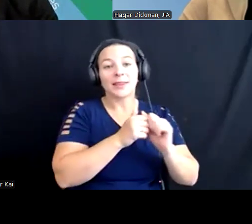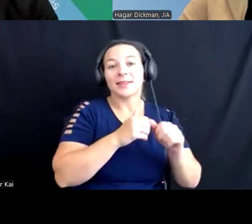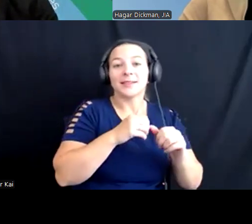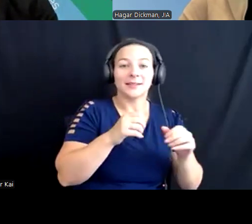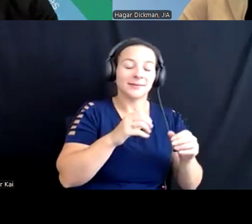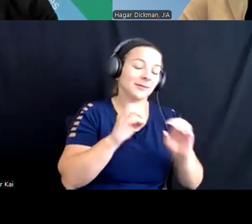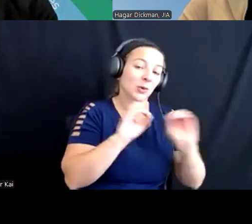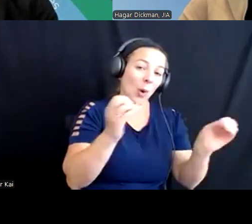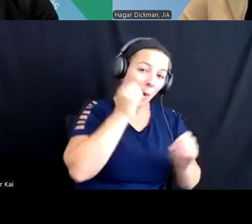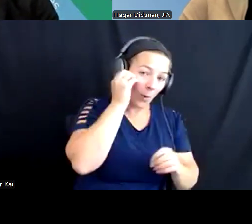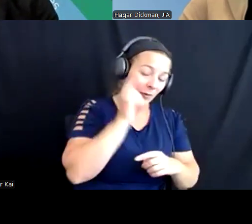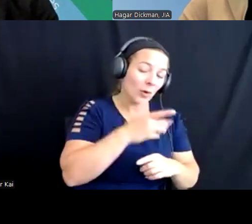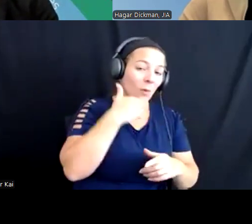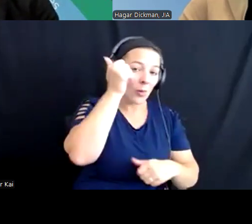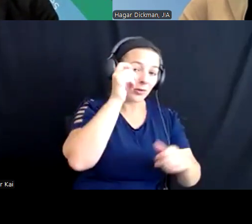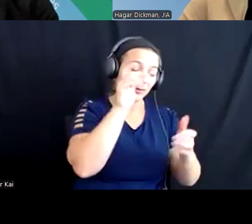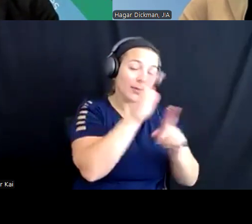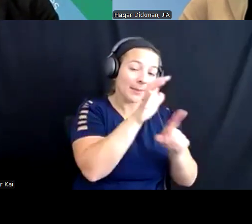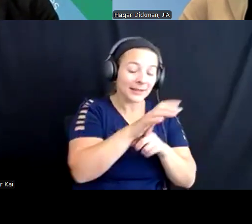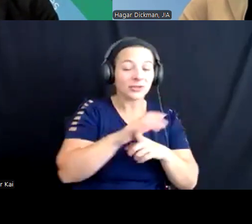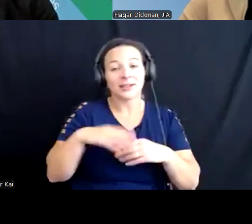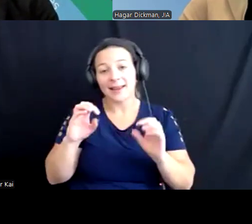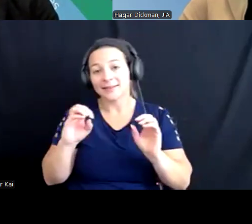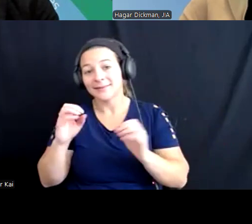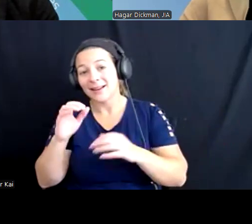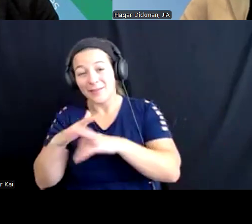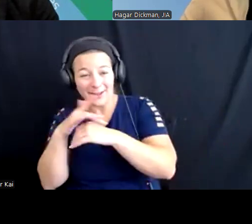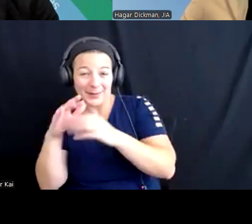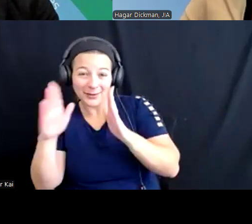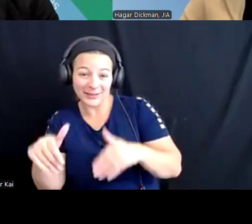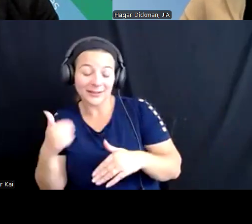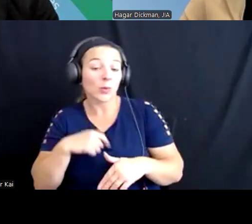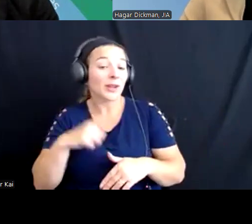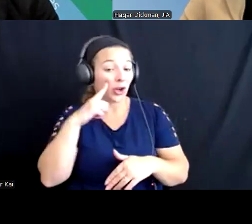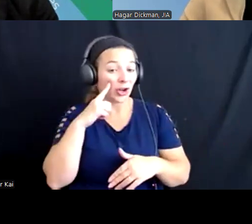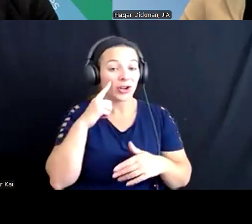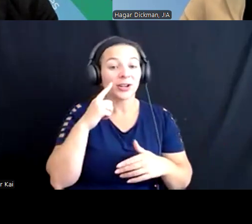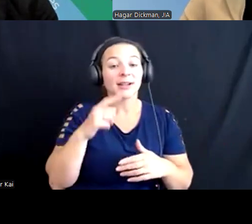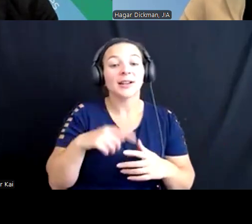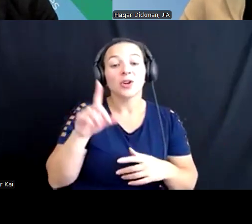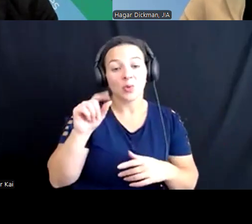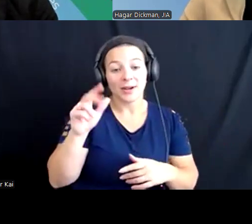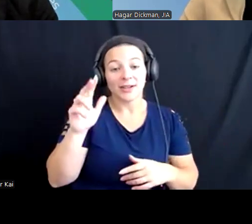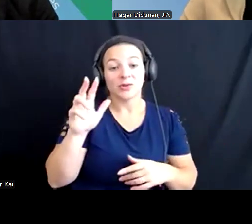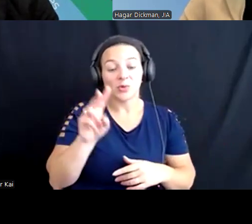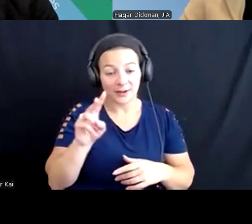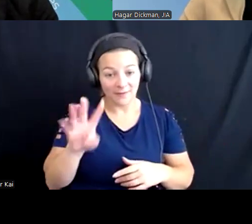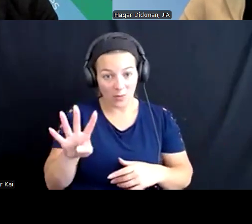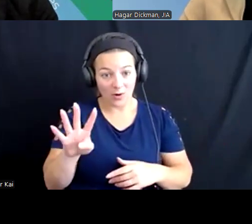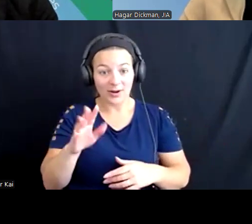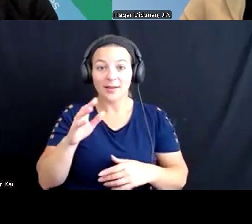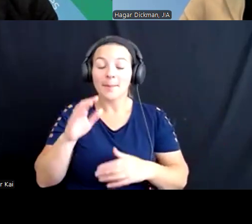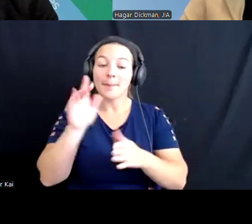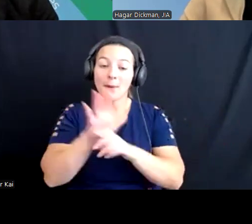available housing. We heard from CDA that by 2024, the population ages 60 and older is